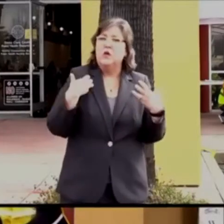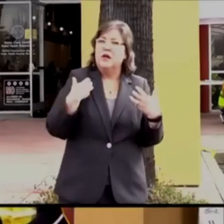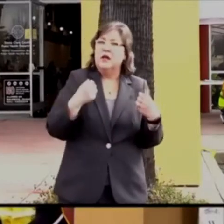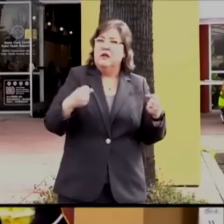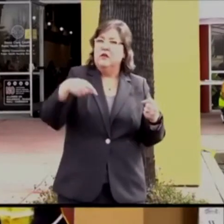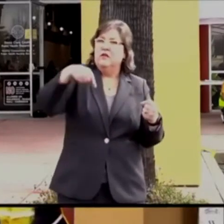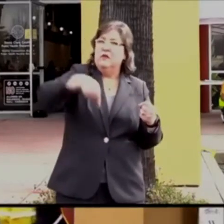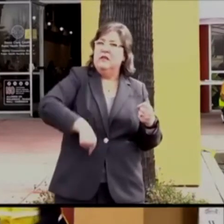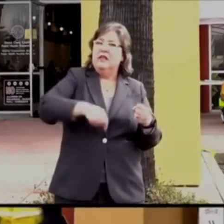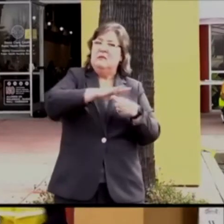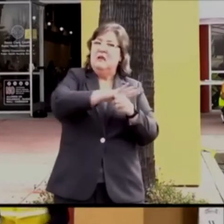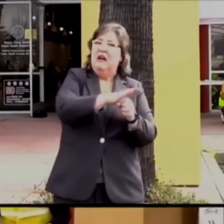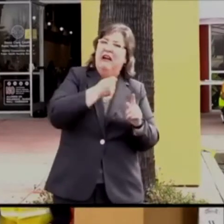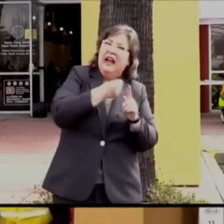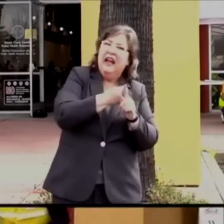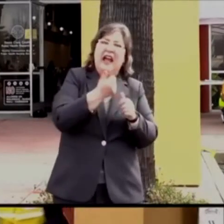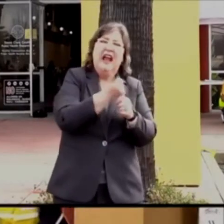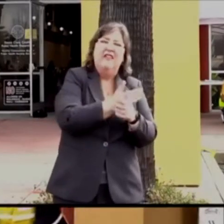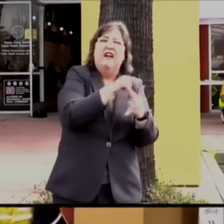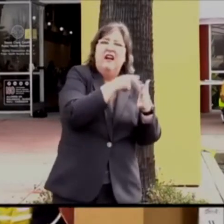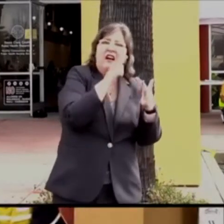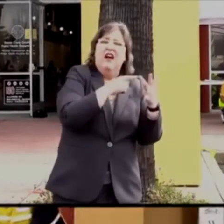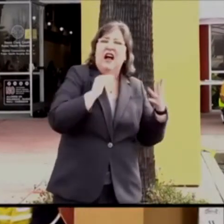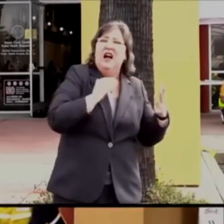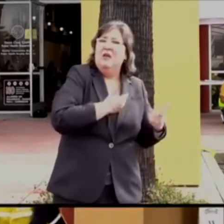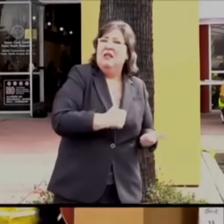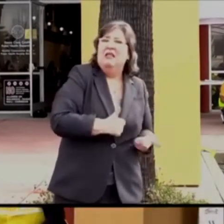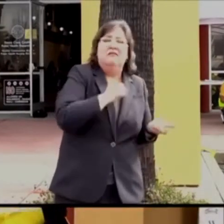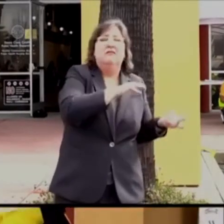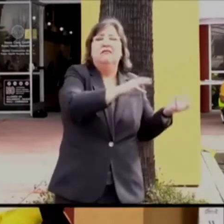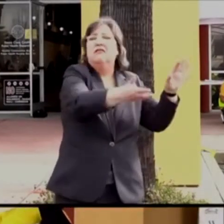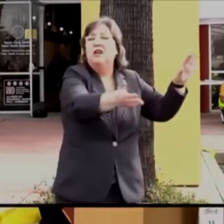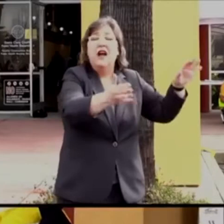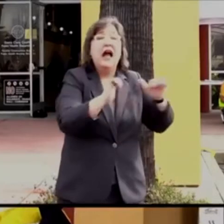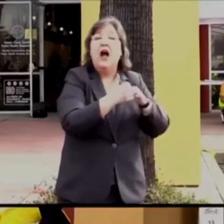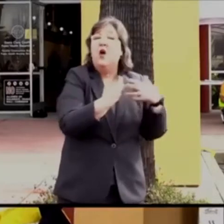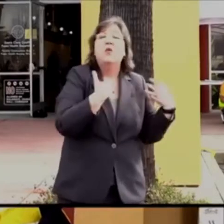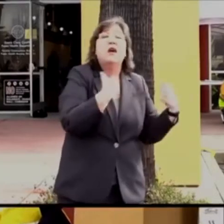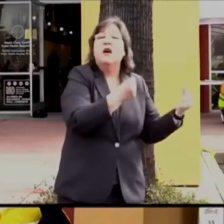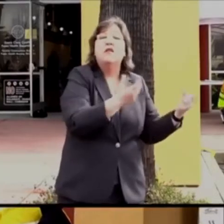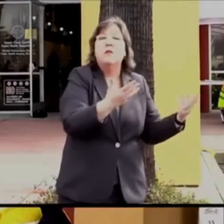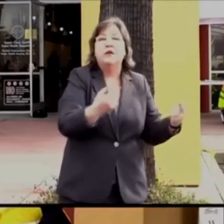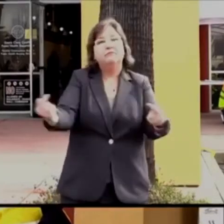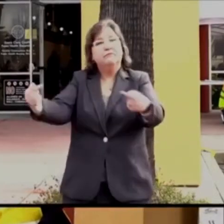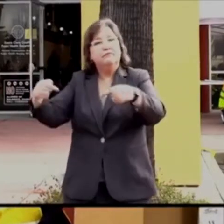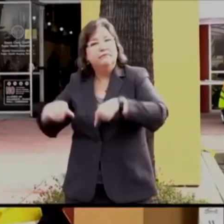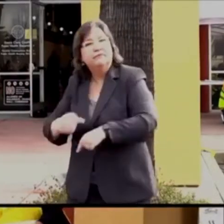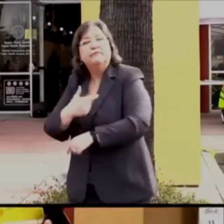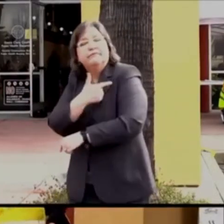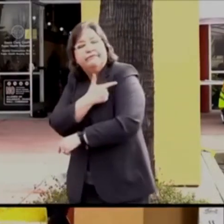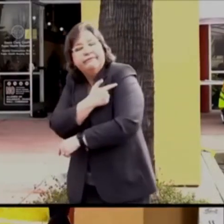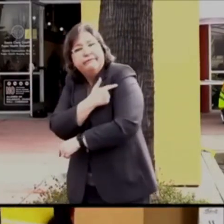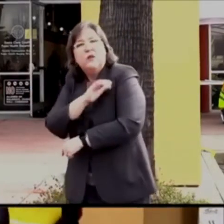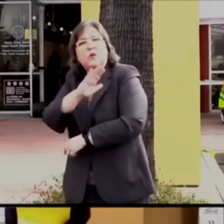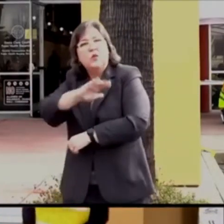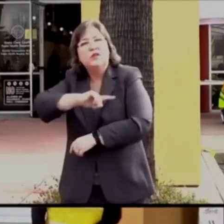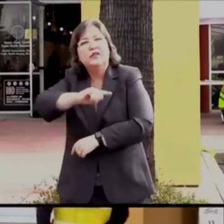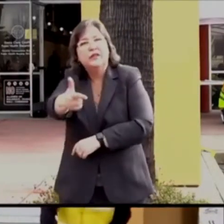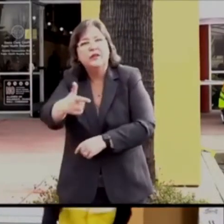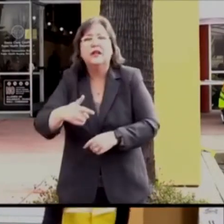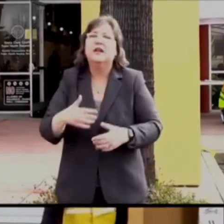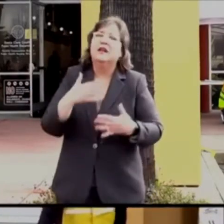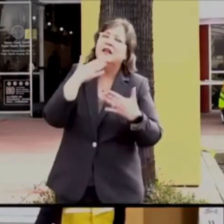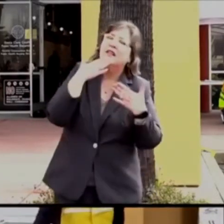Jose. Again, I want to thank our Supervisor Chavez and the Santa Clara County Health Department for their